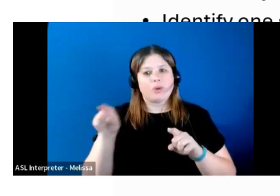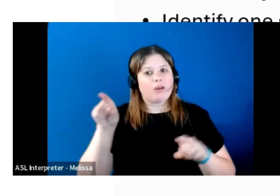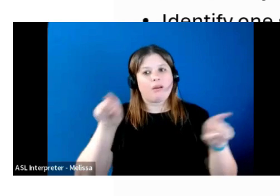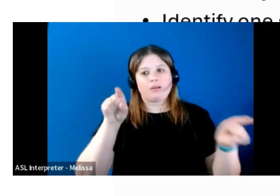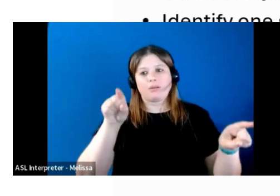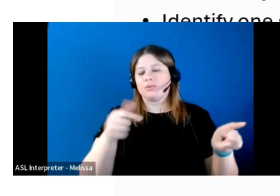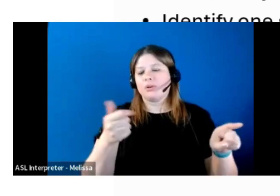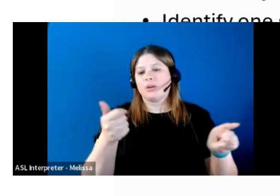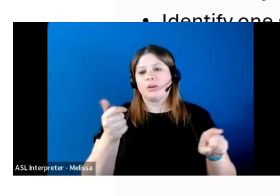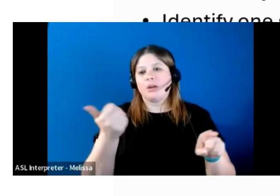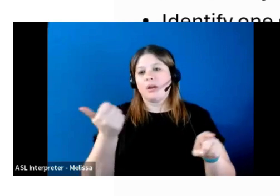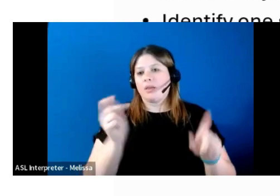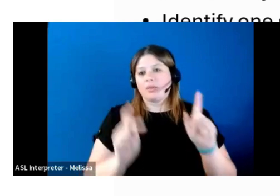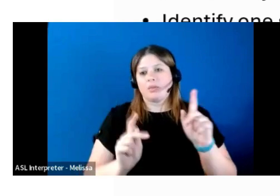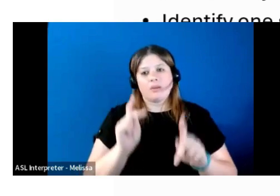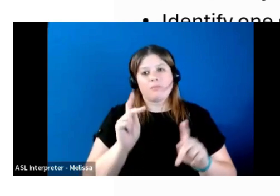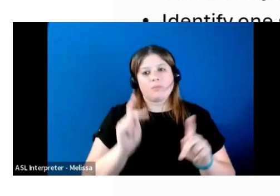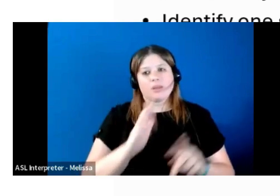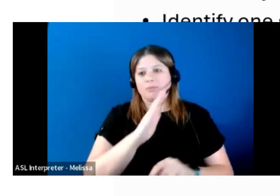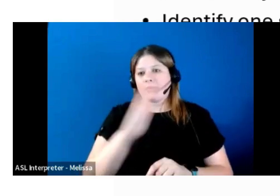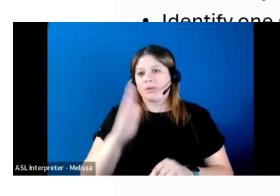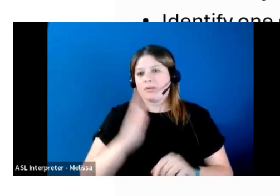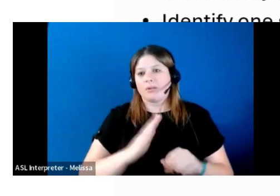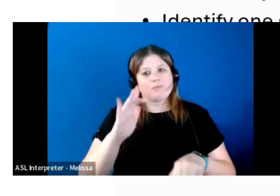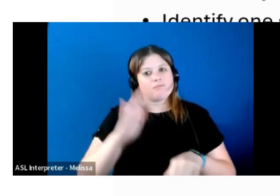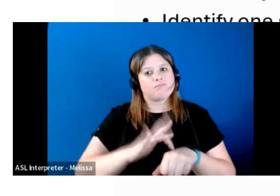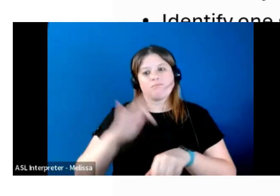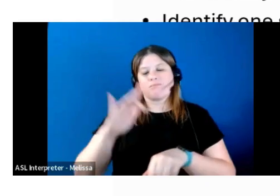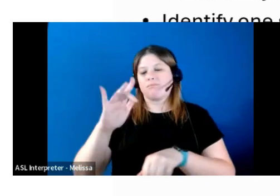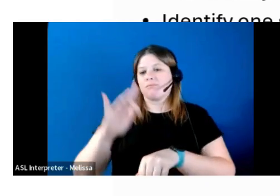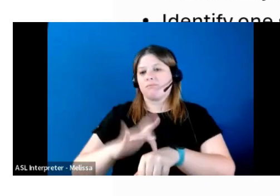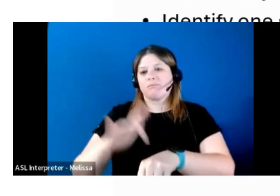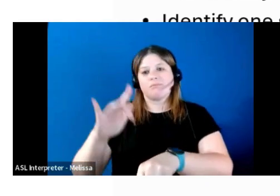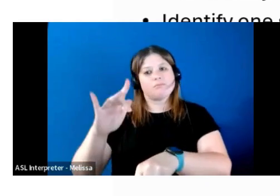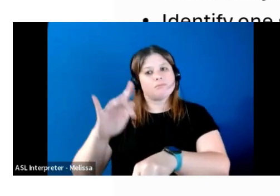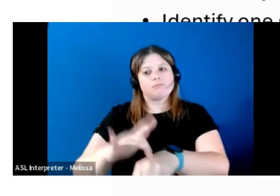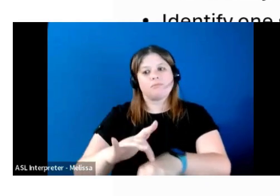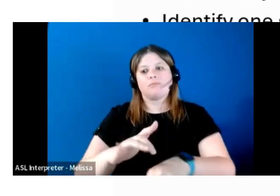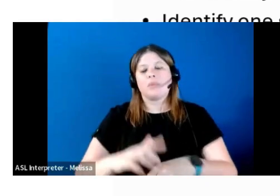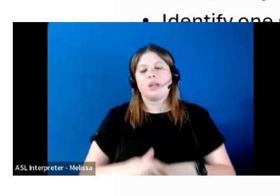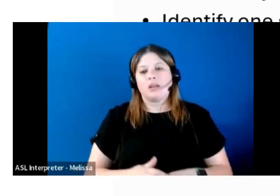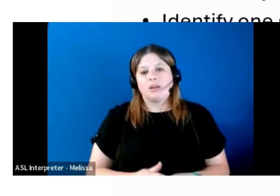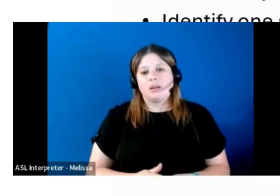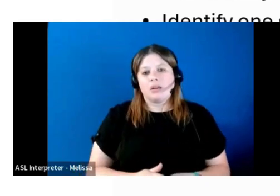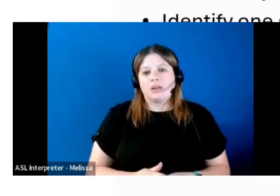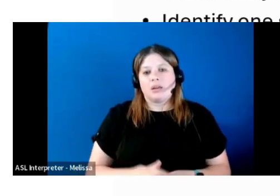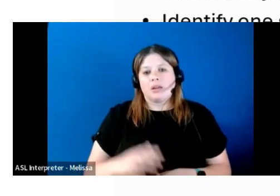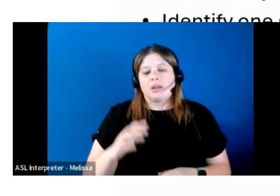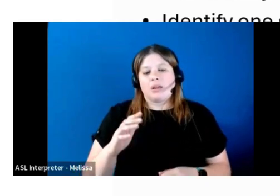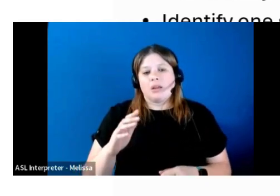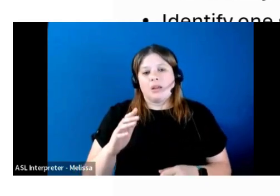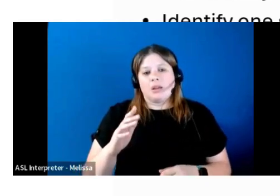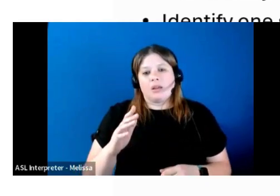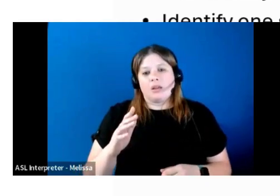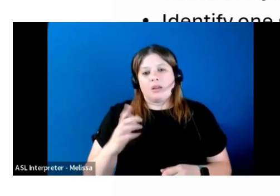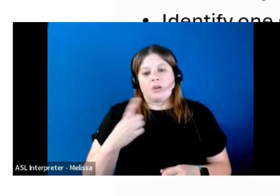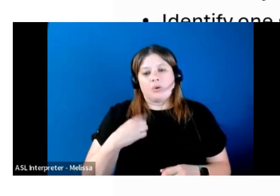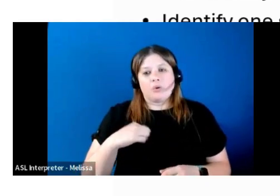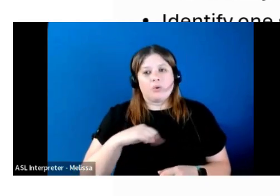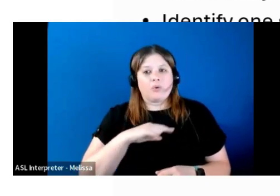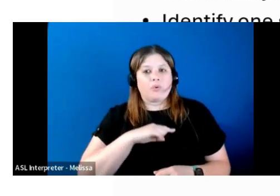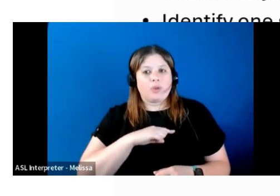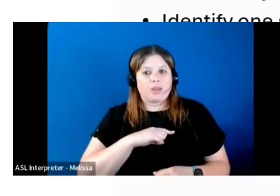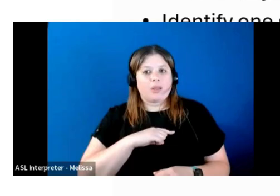Some places they've never been. And to be loved, we